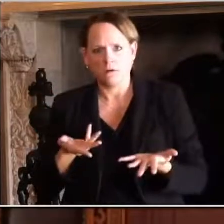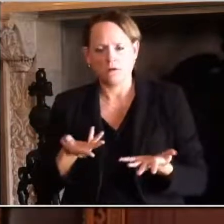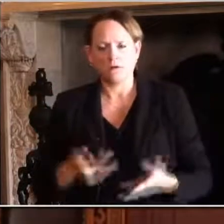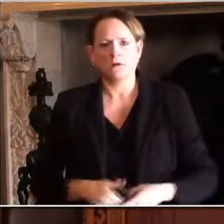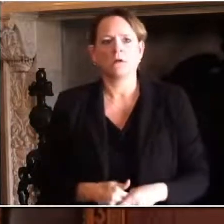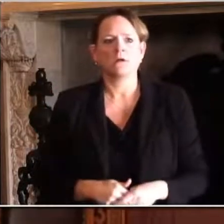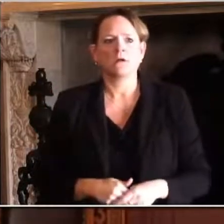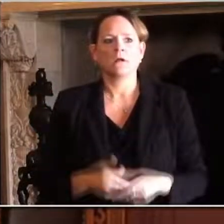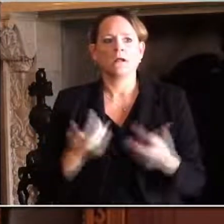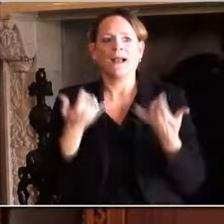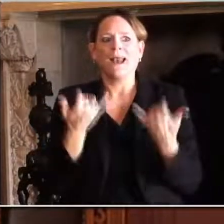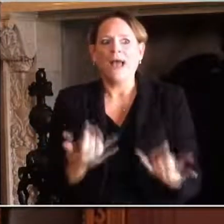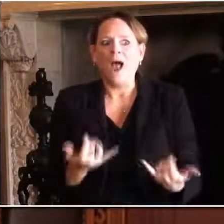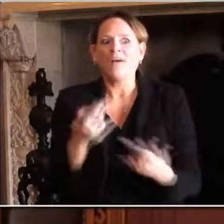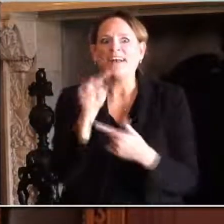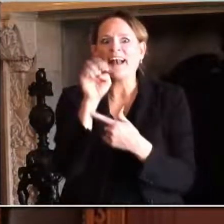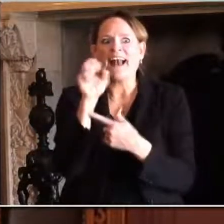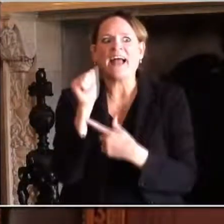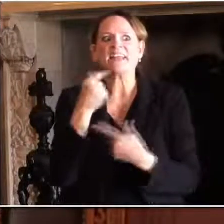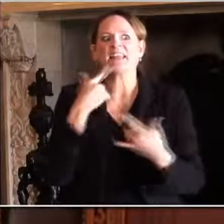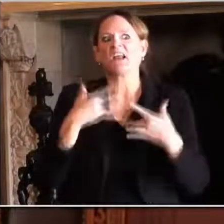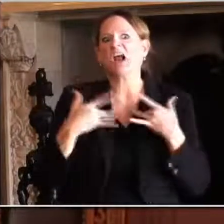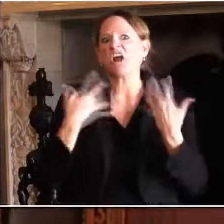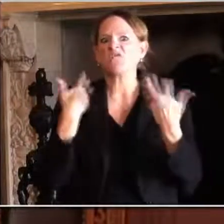bring people in to